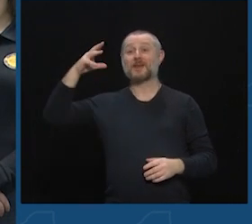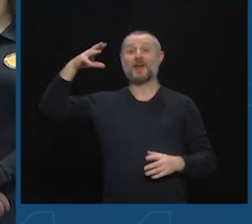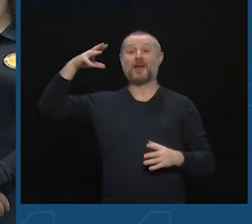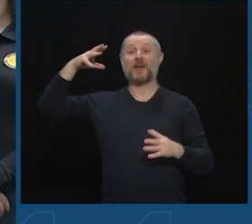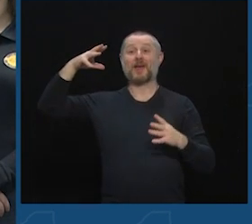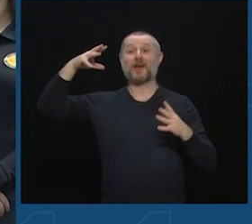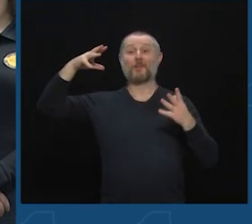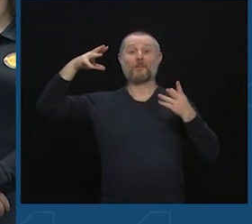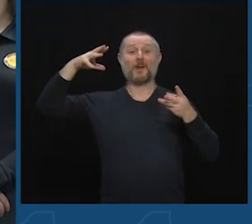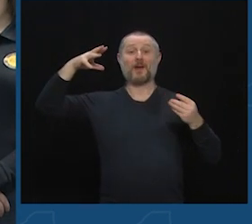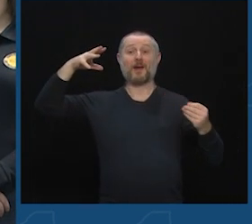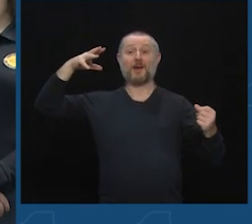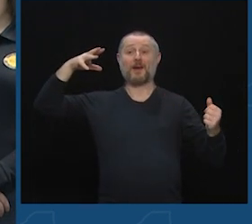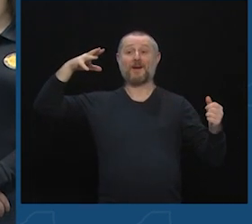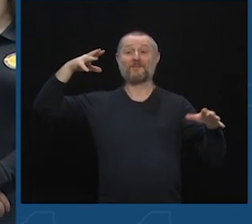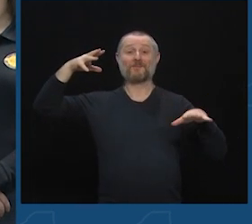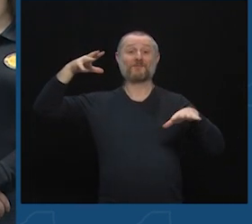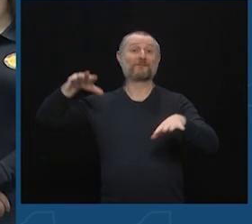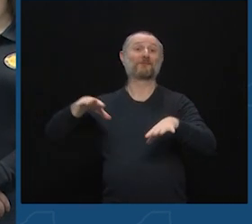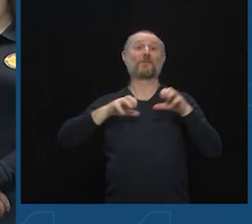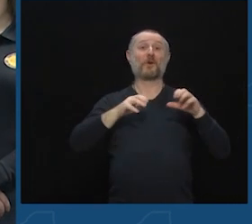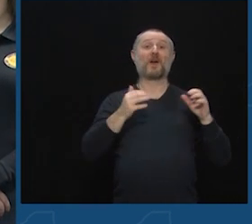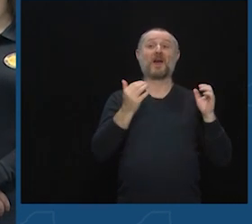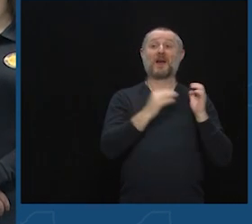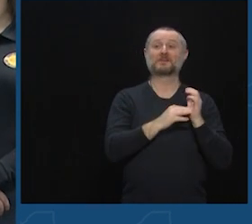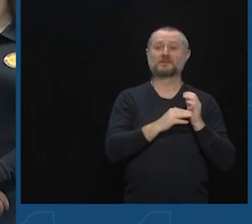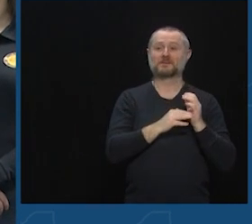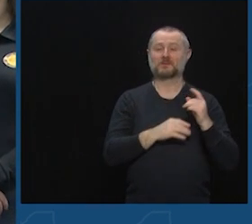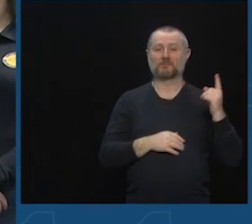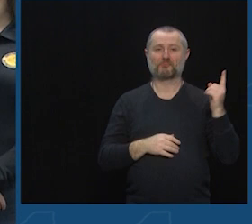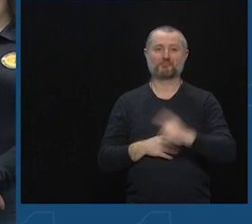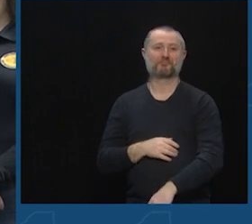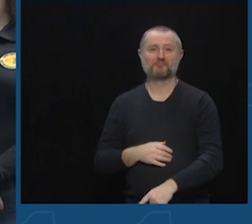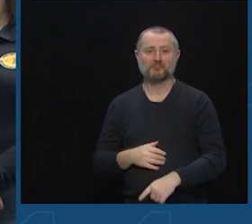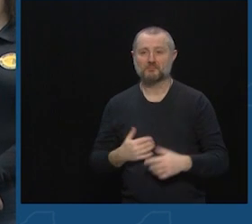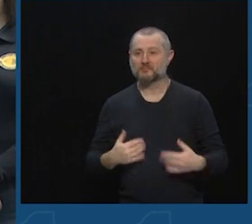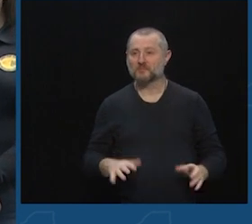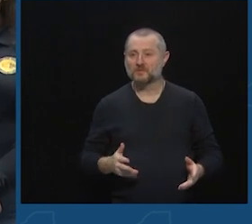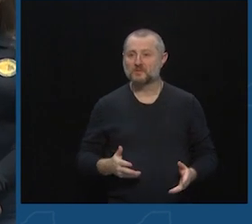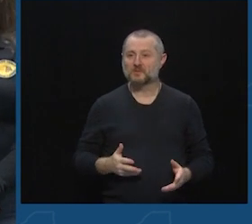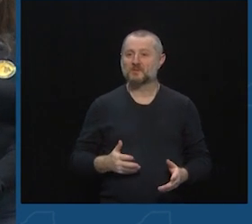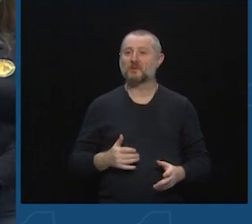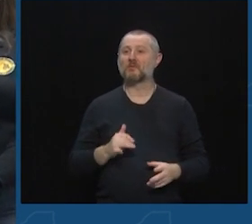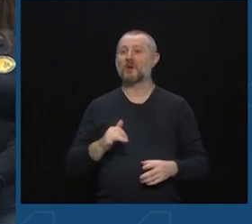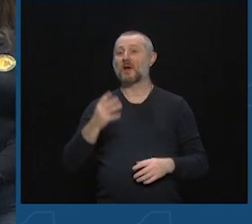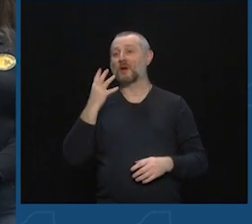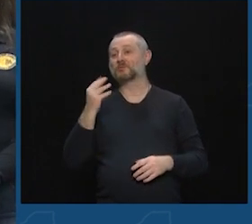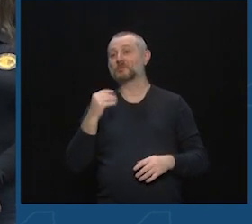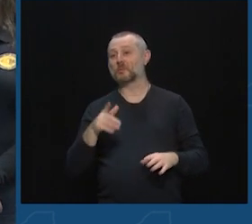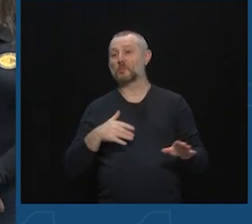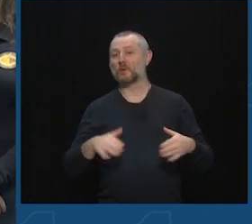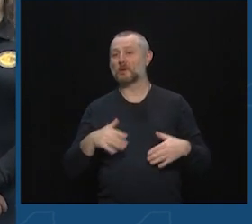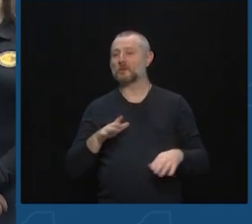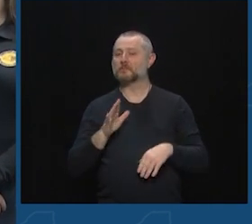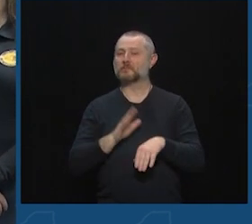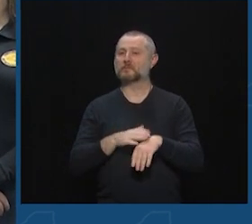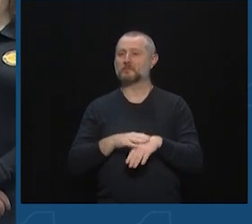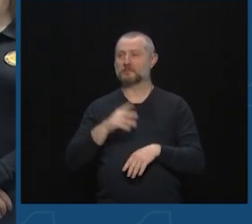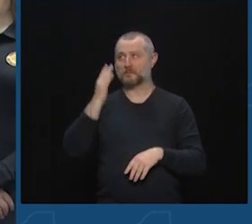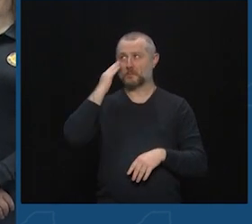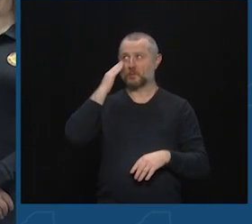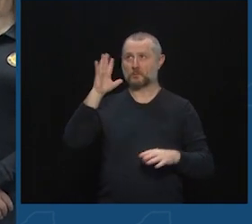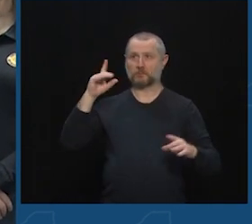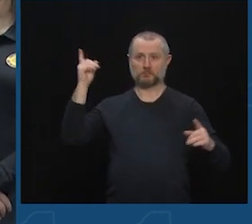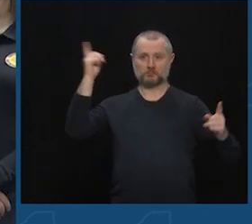refreeze, trees break. So if you are out and about, please be cognizant of your surroundings. Also be aware there are a lot of people on the